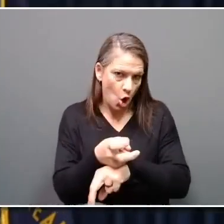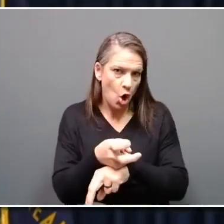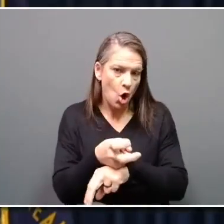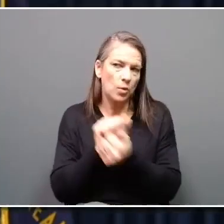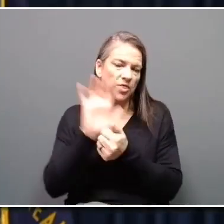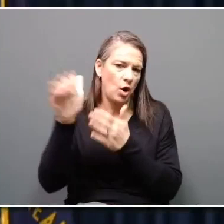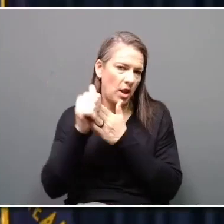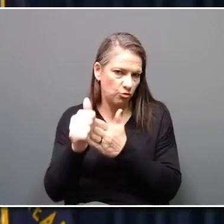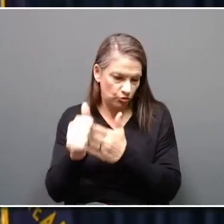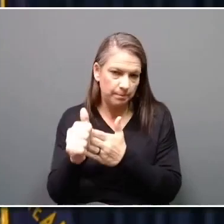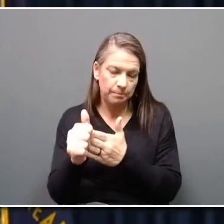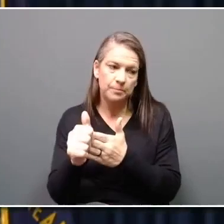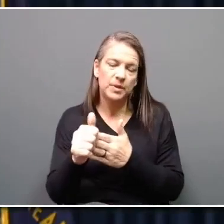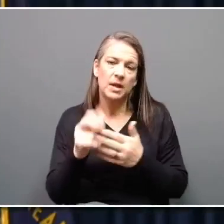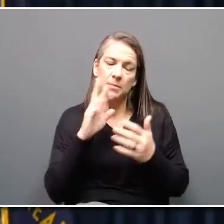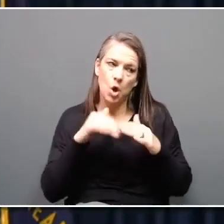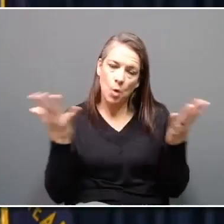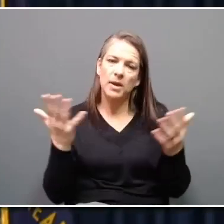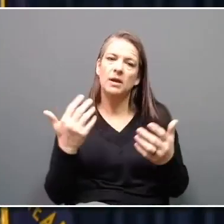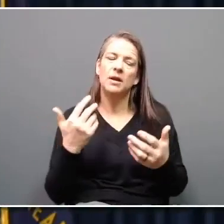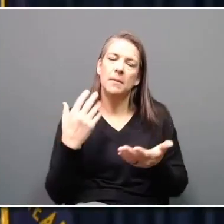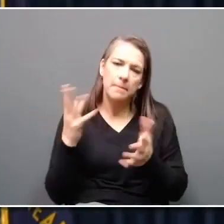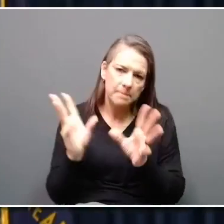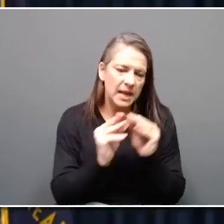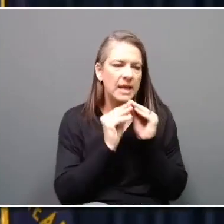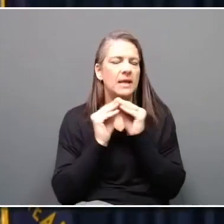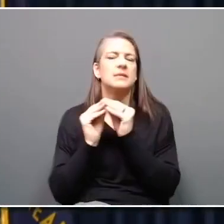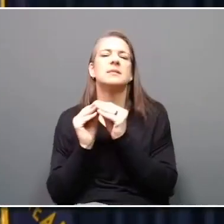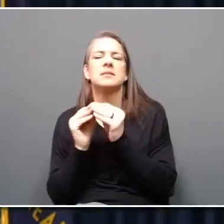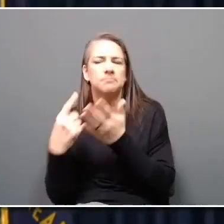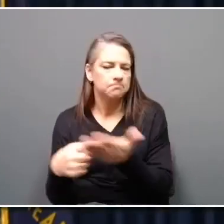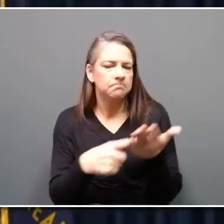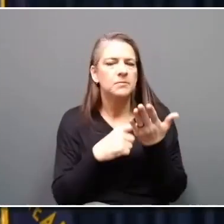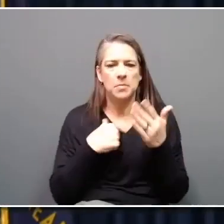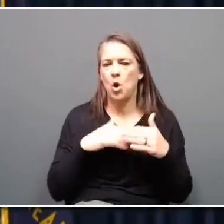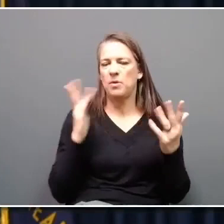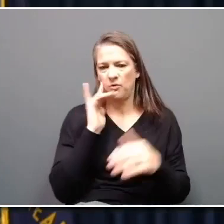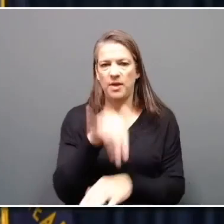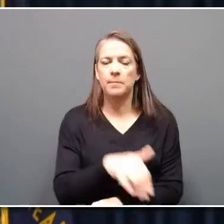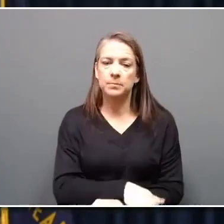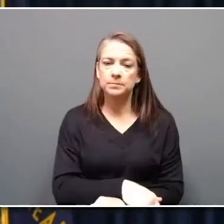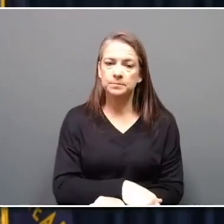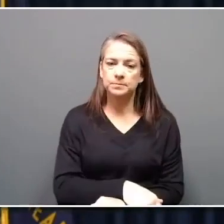that I will say have been very open in meetings, in the very least 2 discussions. Let us name our Team Kentucky All-Stars, and then we'll